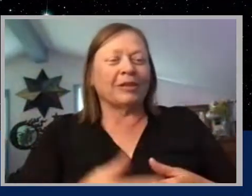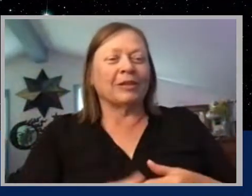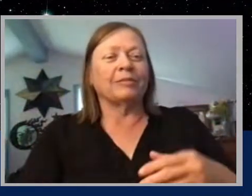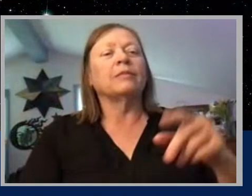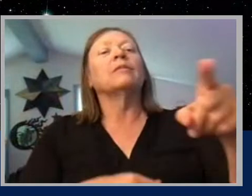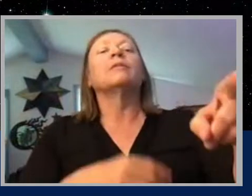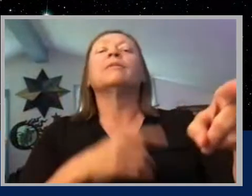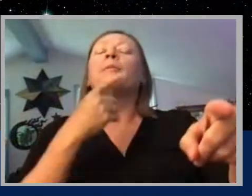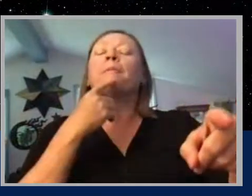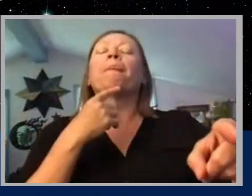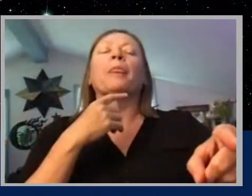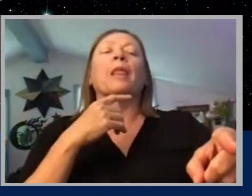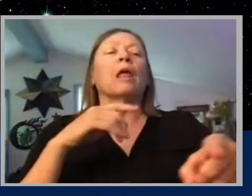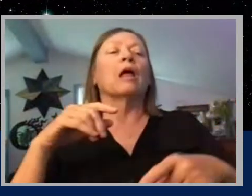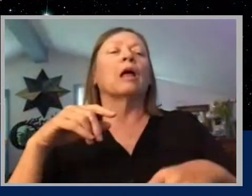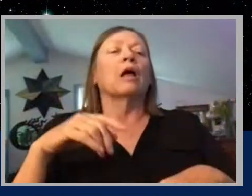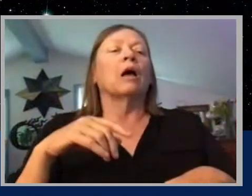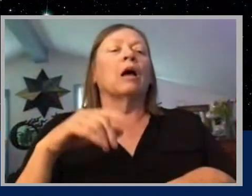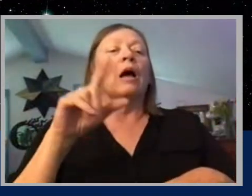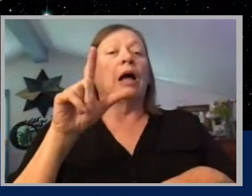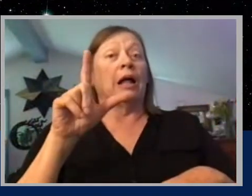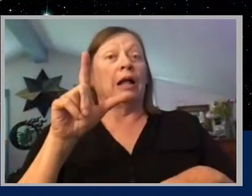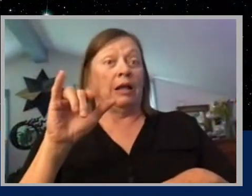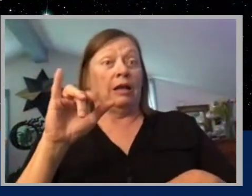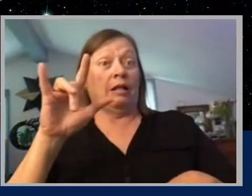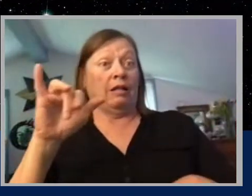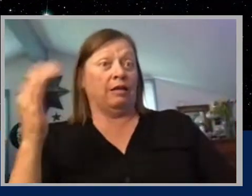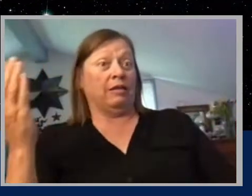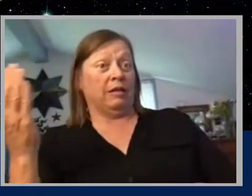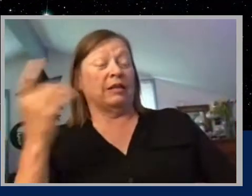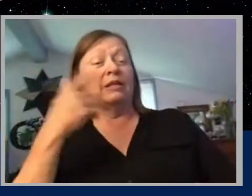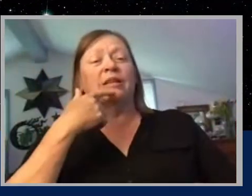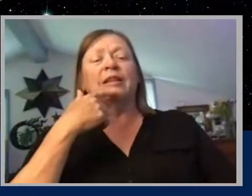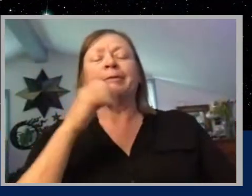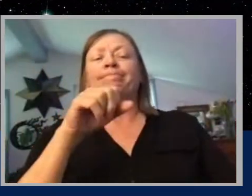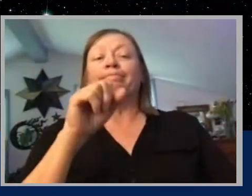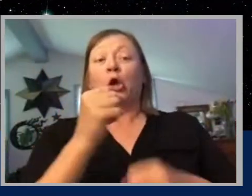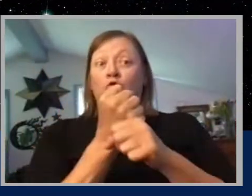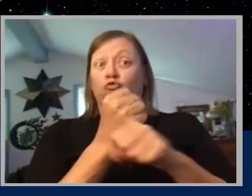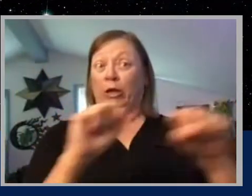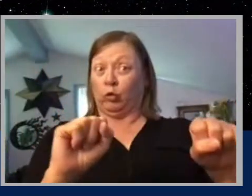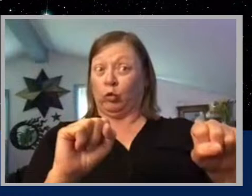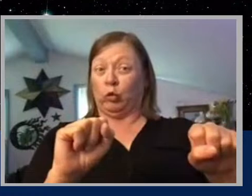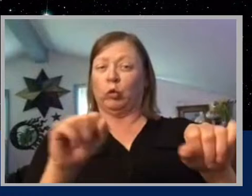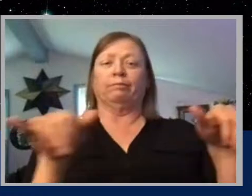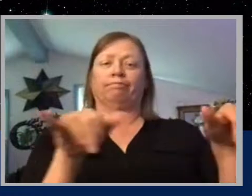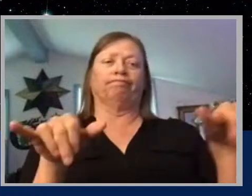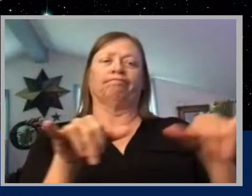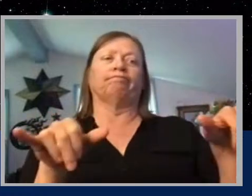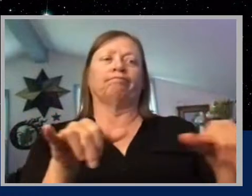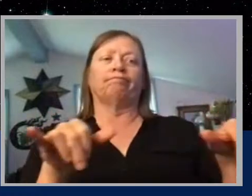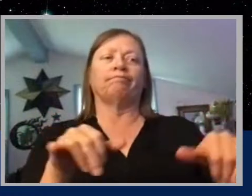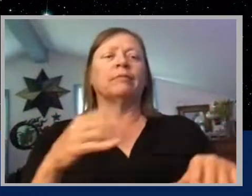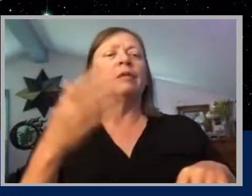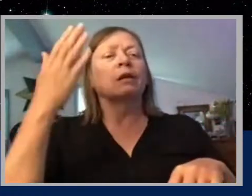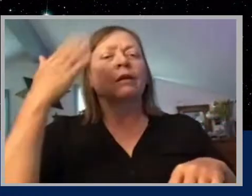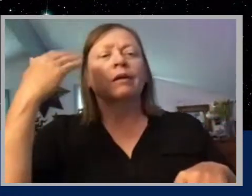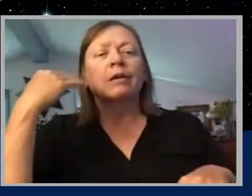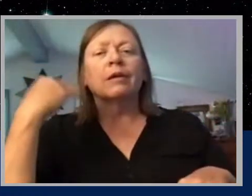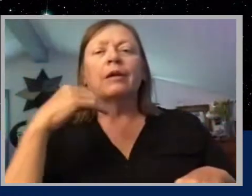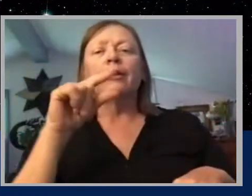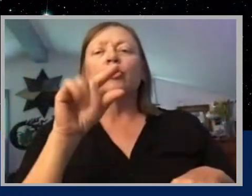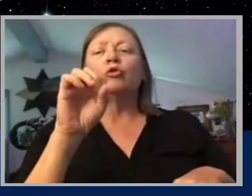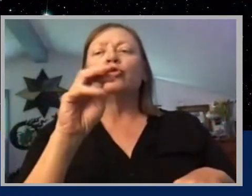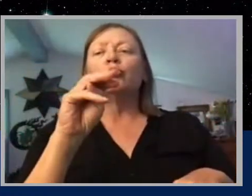rescue part of getting the crew members out was definitely the foundation, even though we had done it at Gemini and